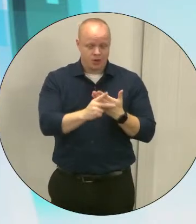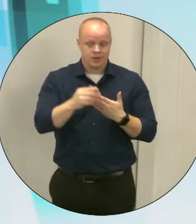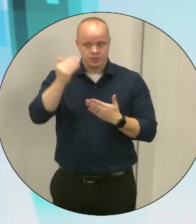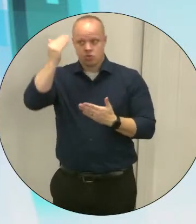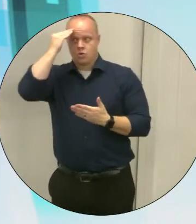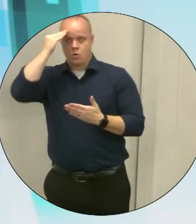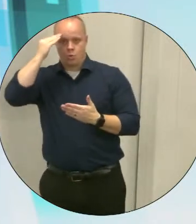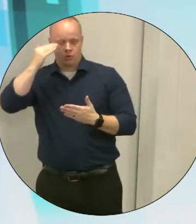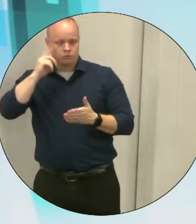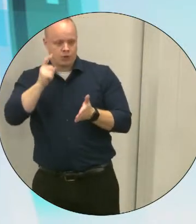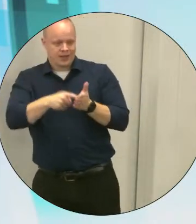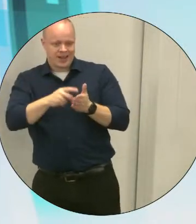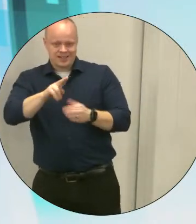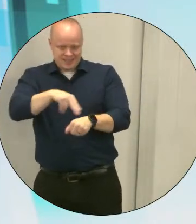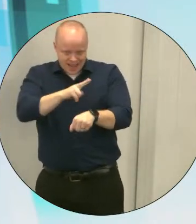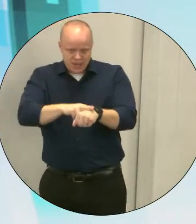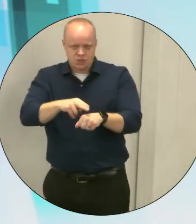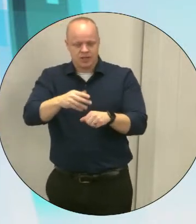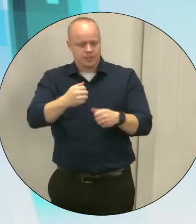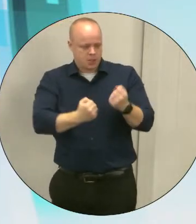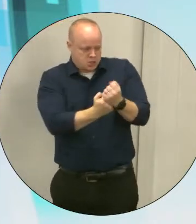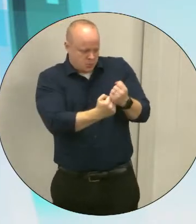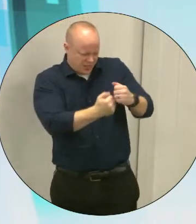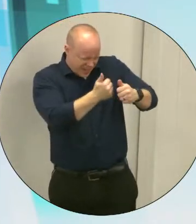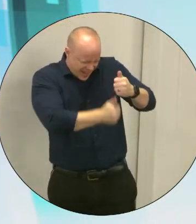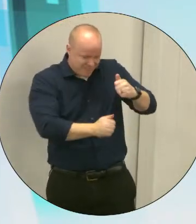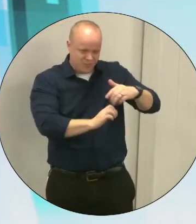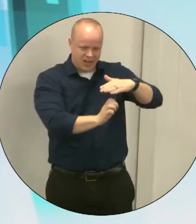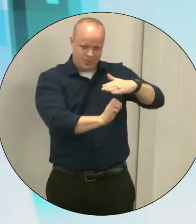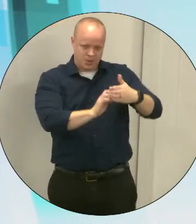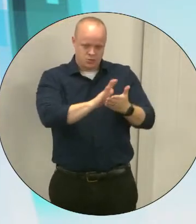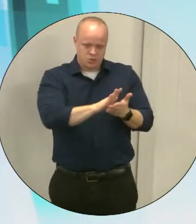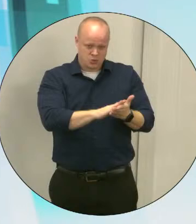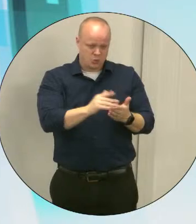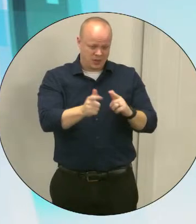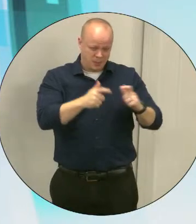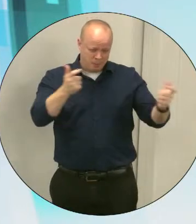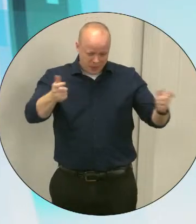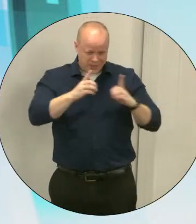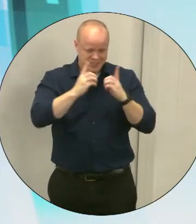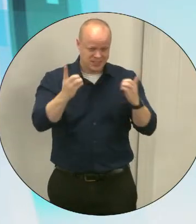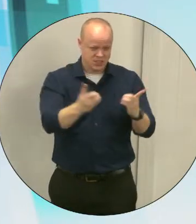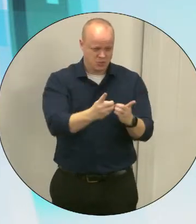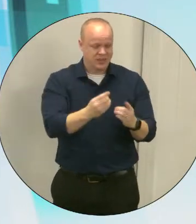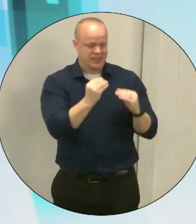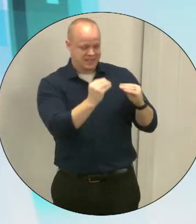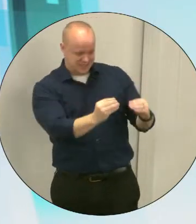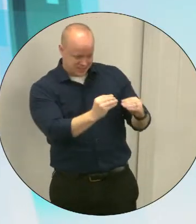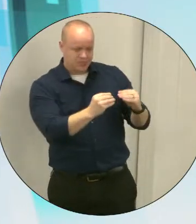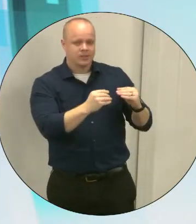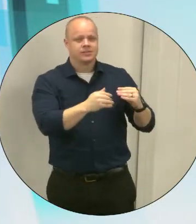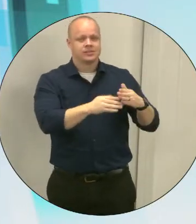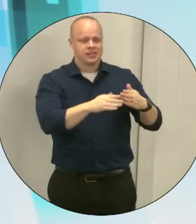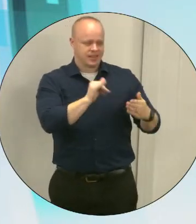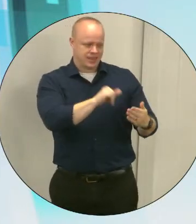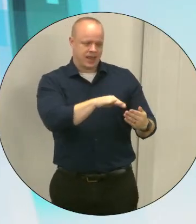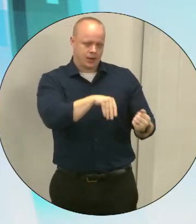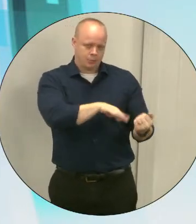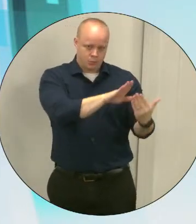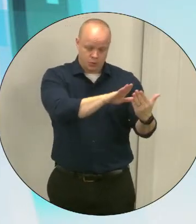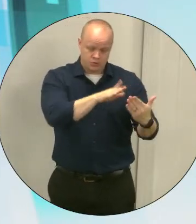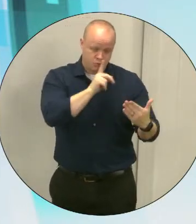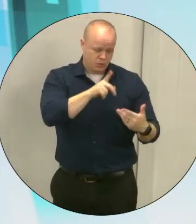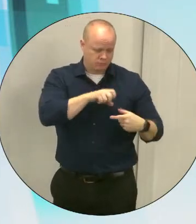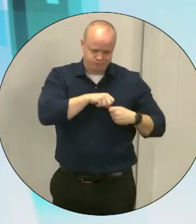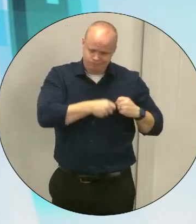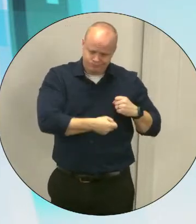for supporting music in every elementary school with a deep-rooted history and being a big district that teaches the Orff Schulwerk approach. It is heartbreaking